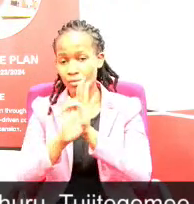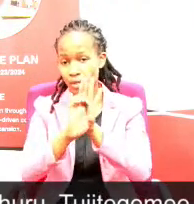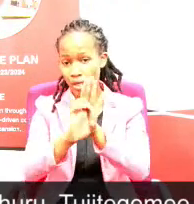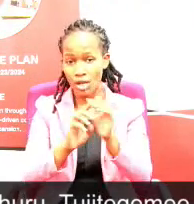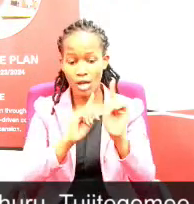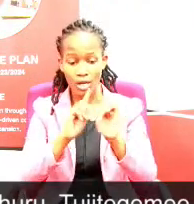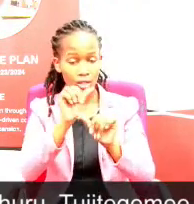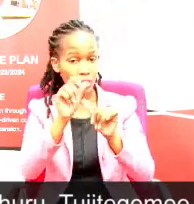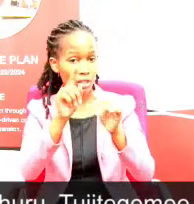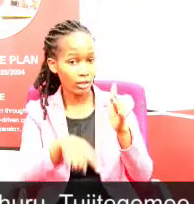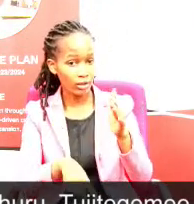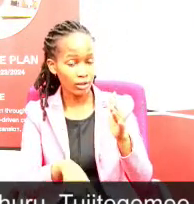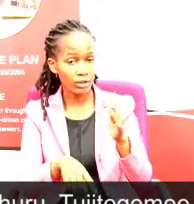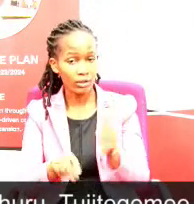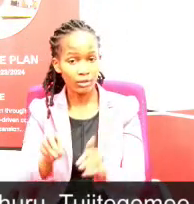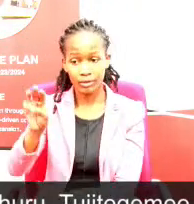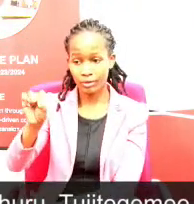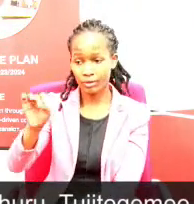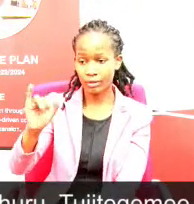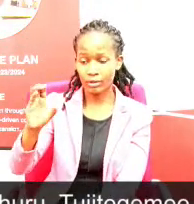did talk about the micro